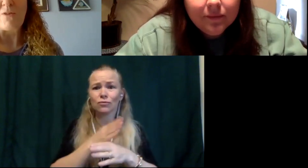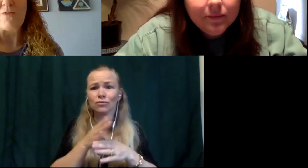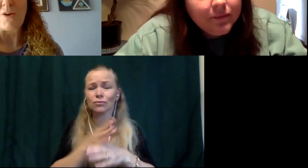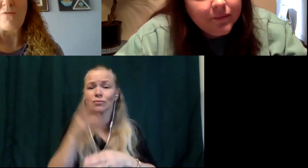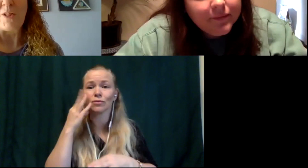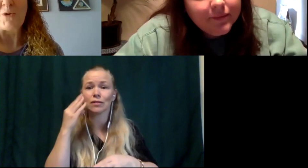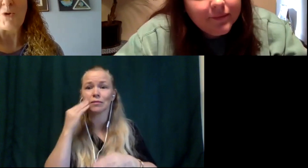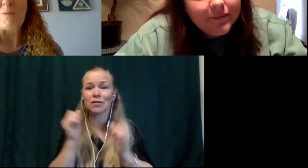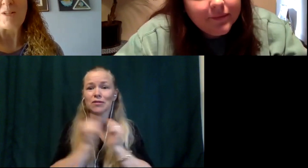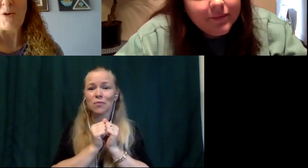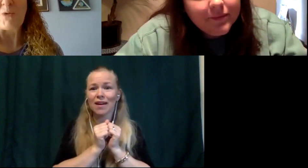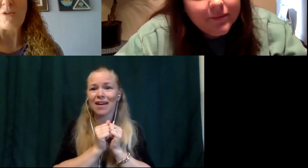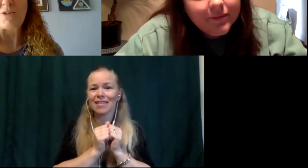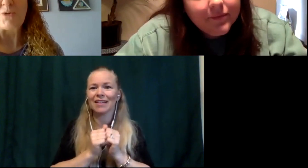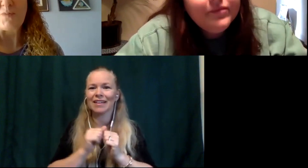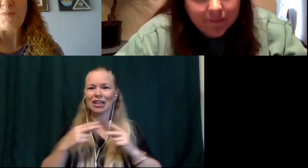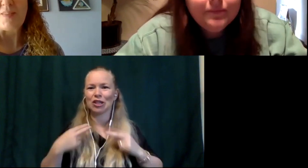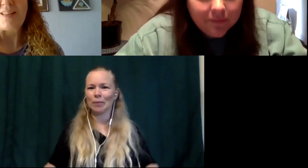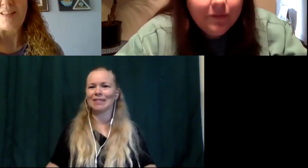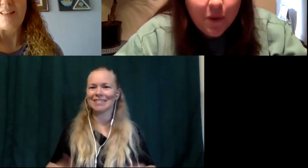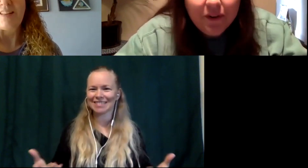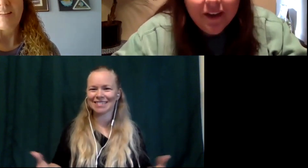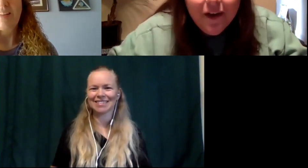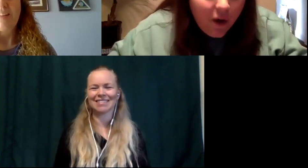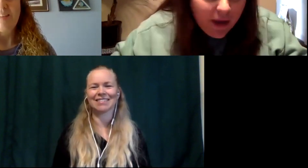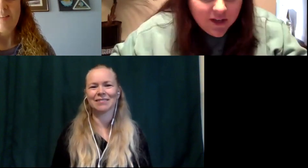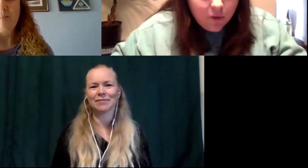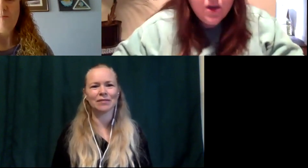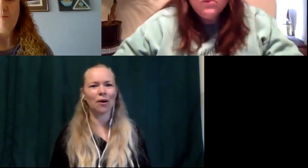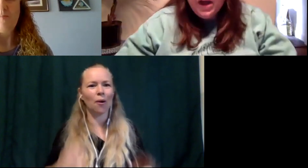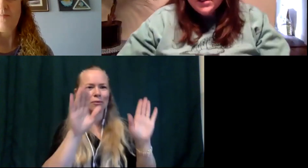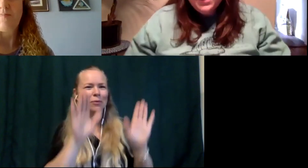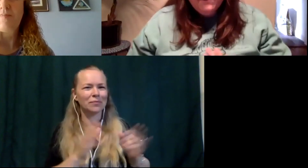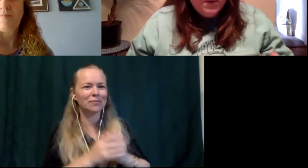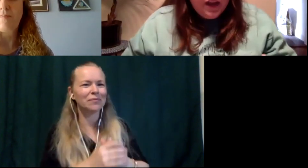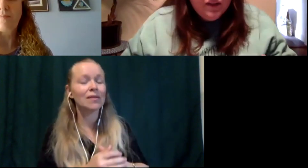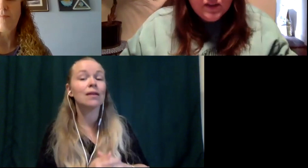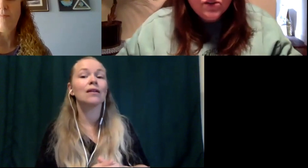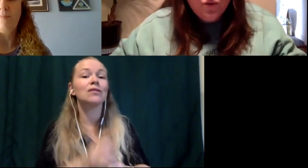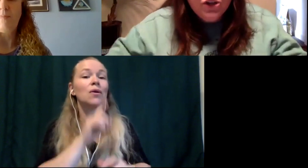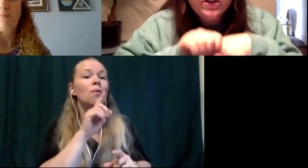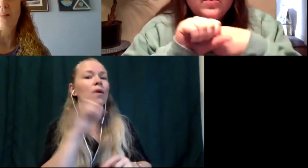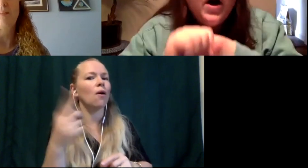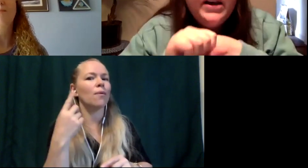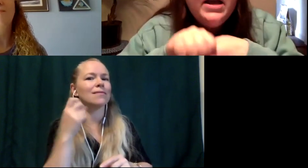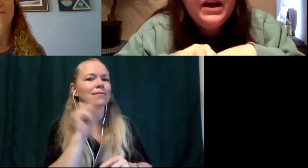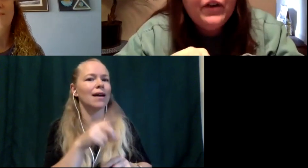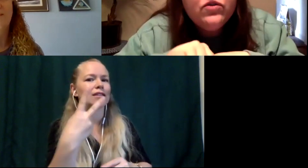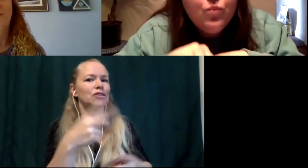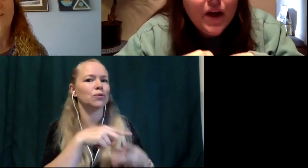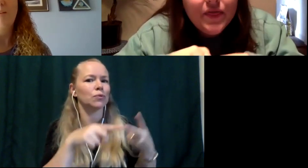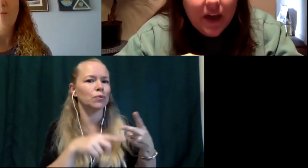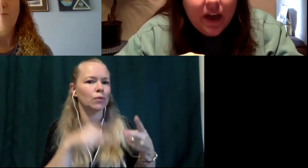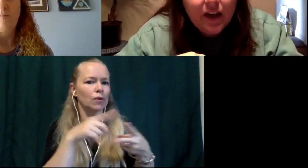with our fellow humans around the world too. Totally. Okay, so we ask everybody these two questions. One, if